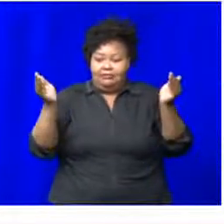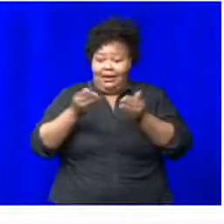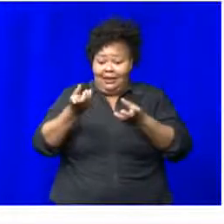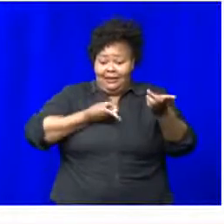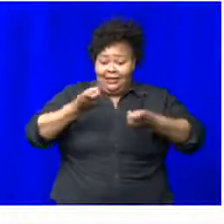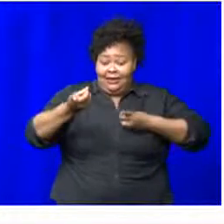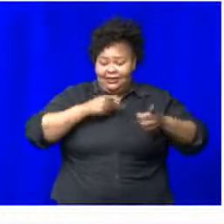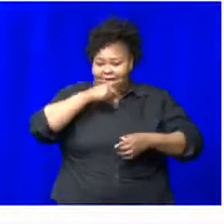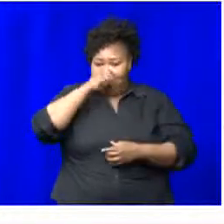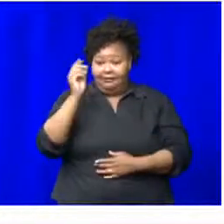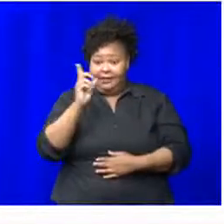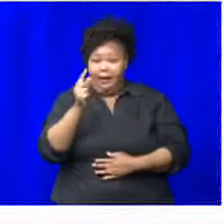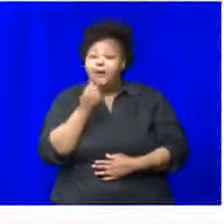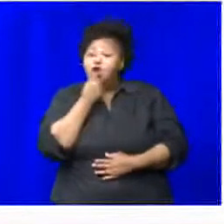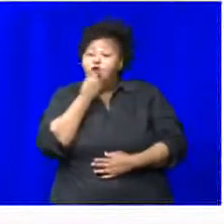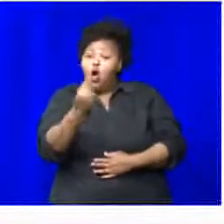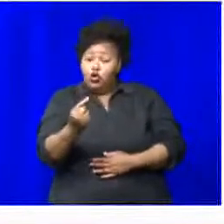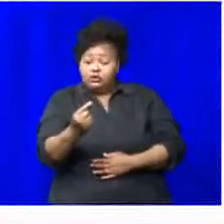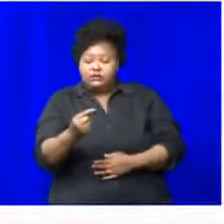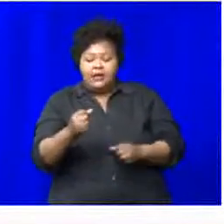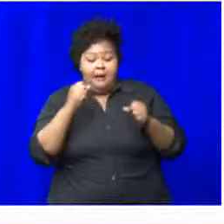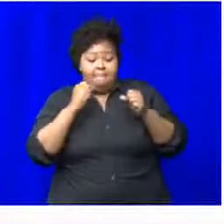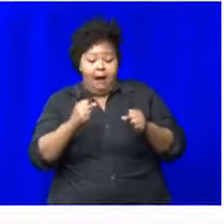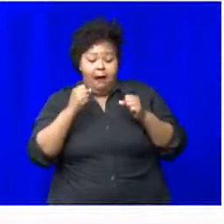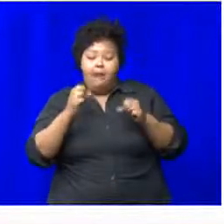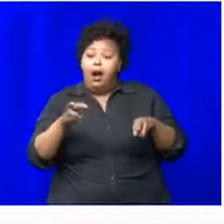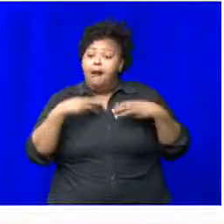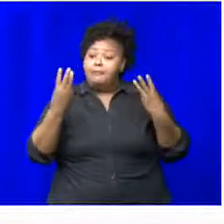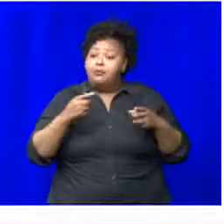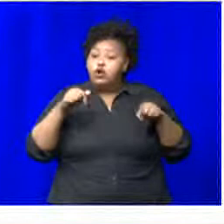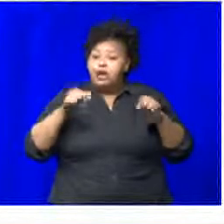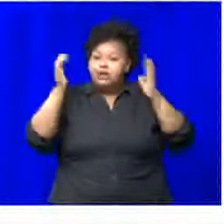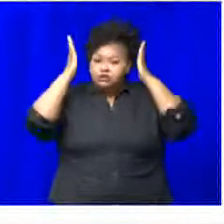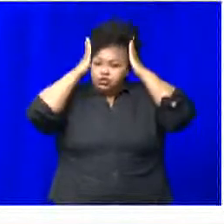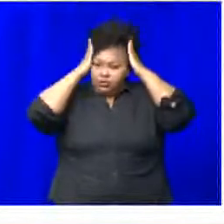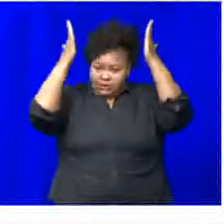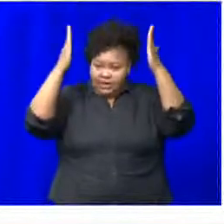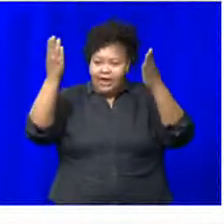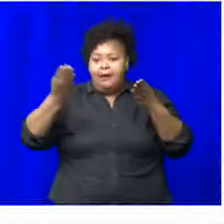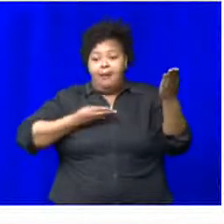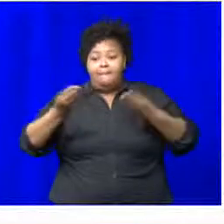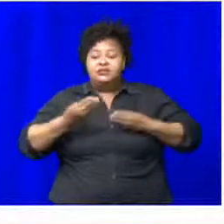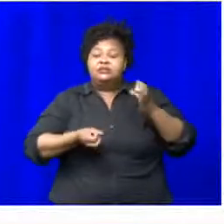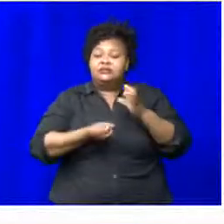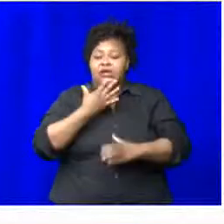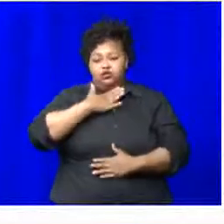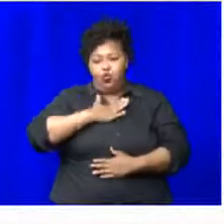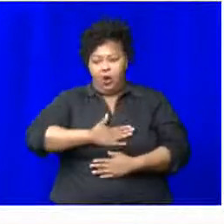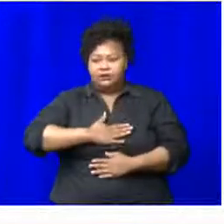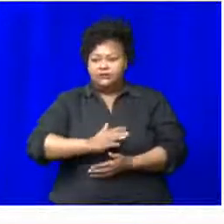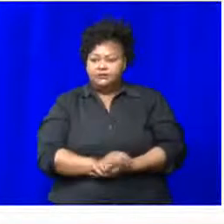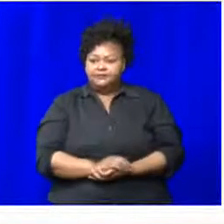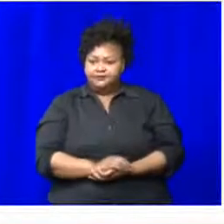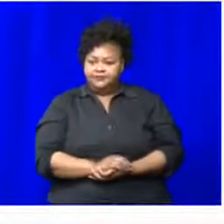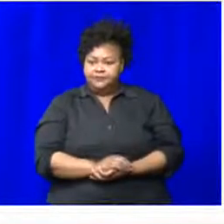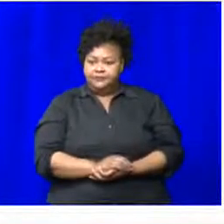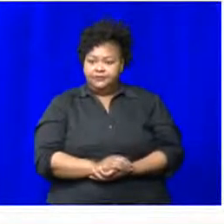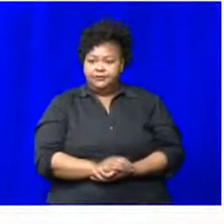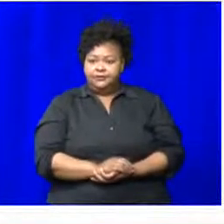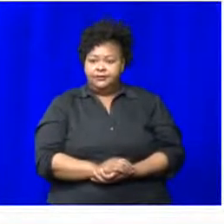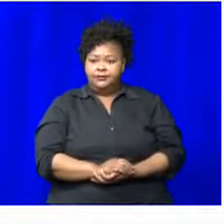amaSwati lamanyende akhombisa inshisekelo lenkulu yekucala emabhizinisi. It was about